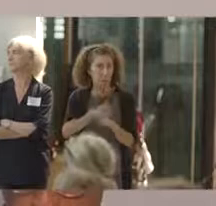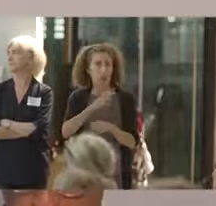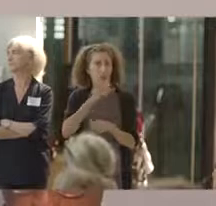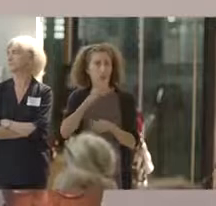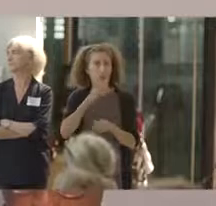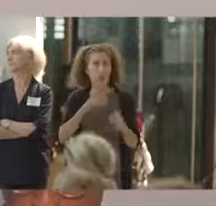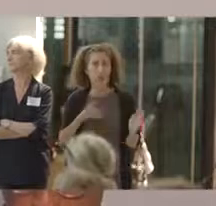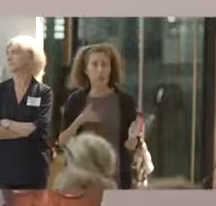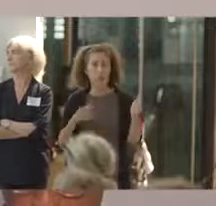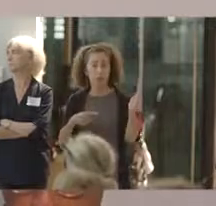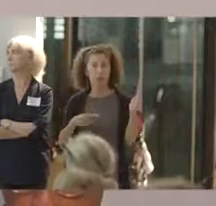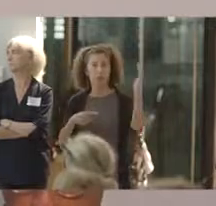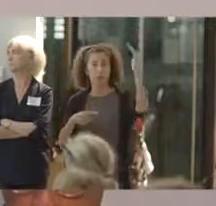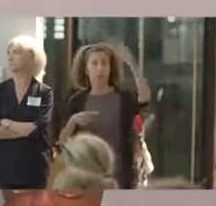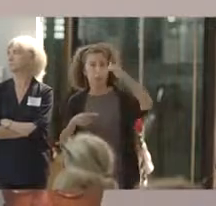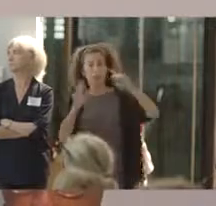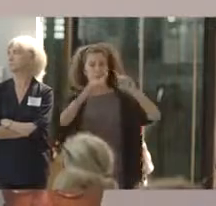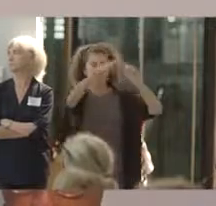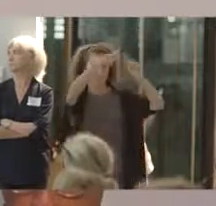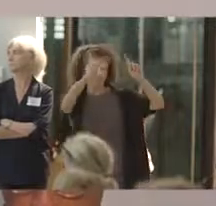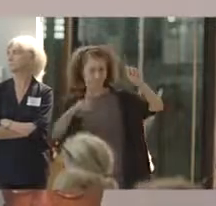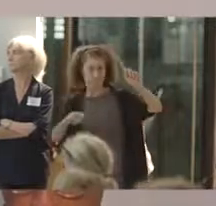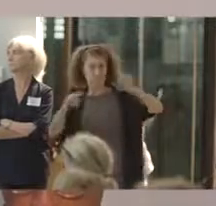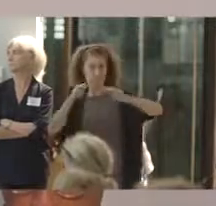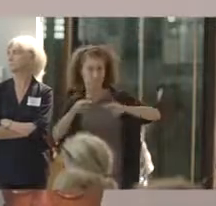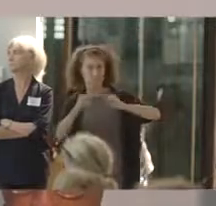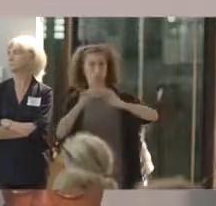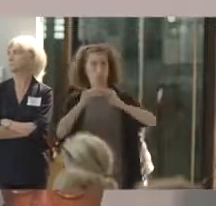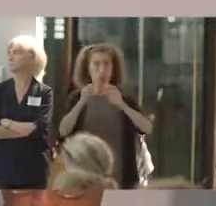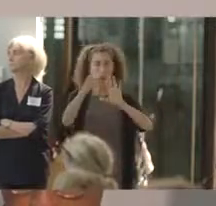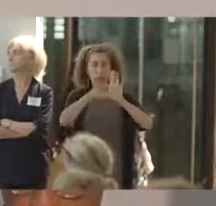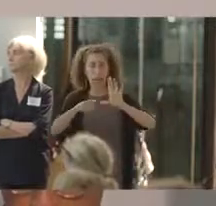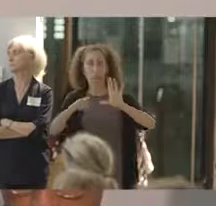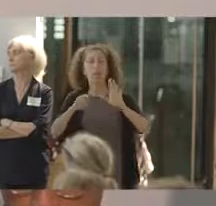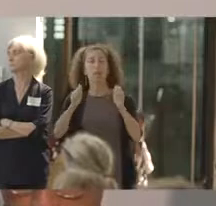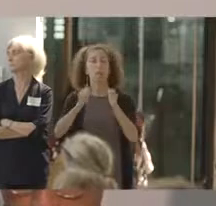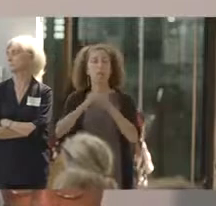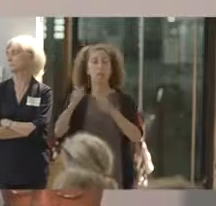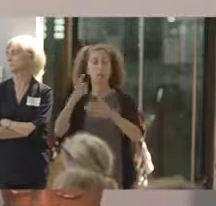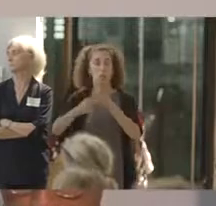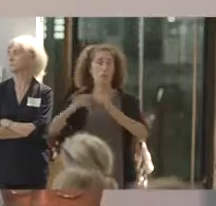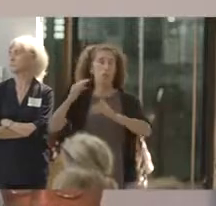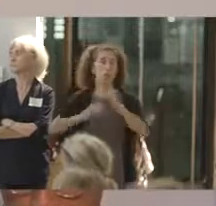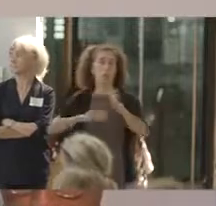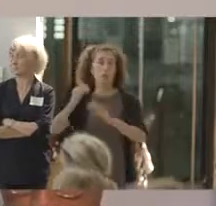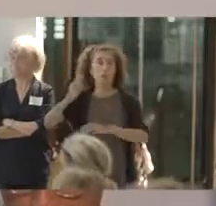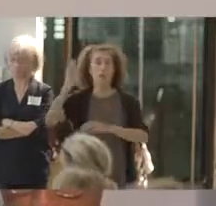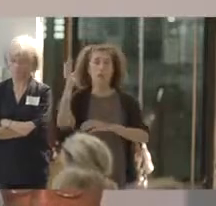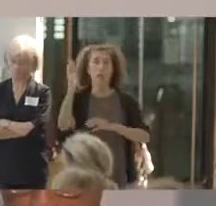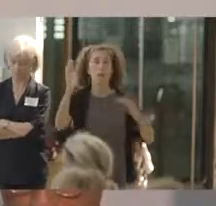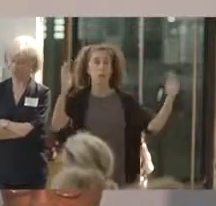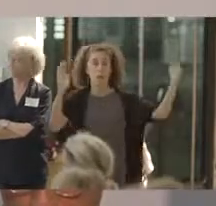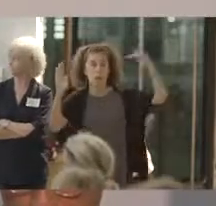assume what the designs are going to be, how the waves are going to crash over those structures and interact with those structures, and to see how those structures